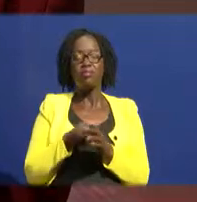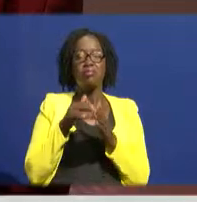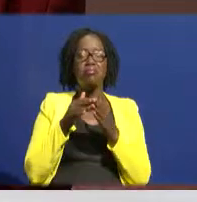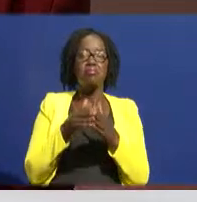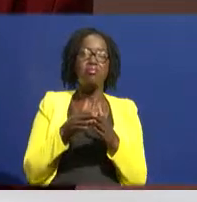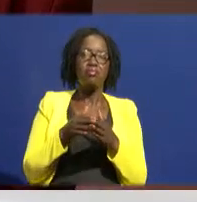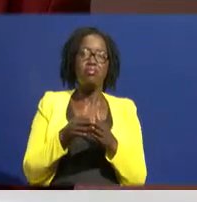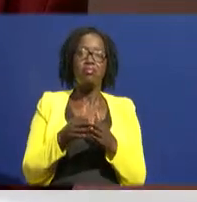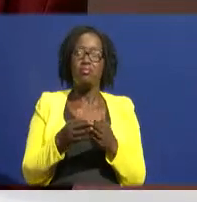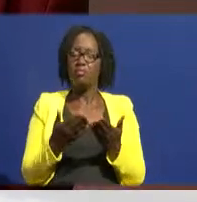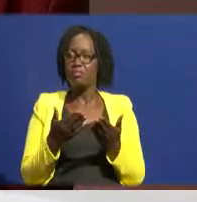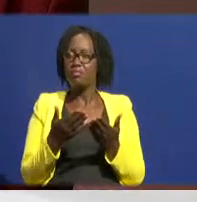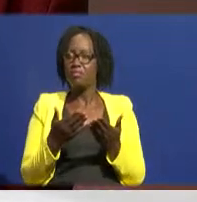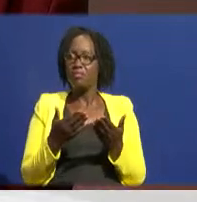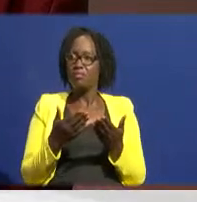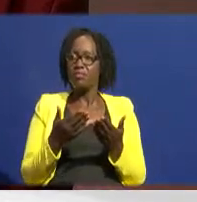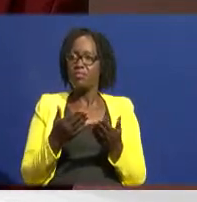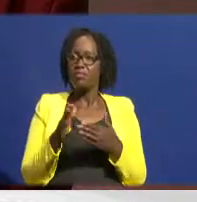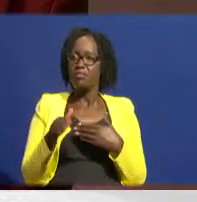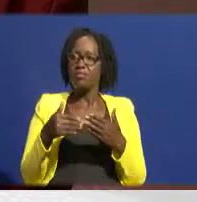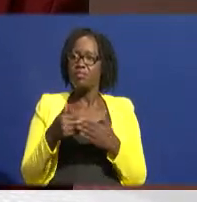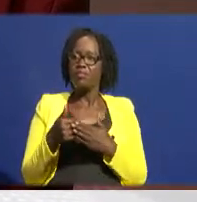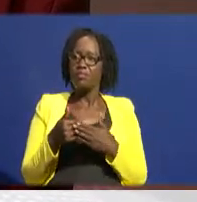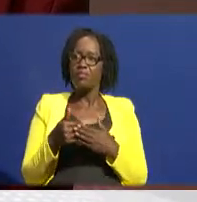pornography, masturbations, and